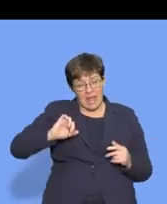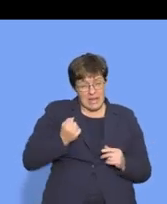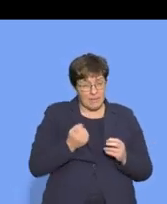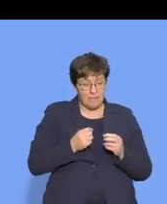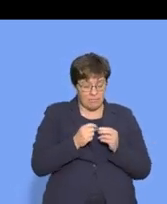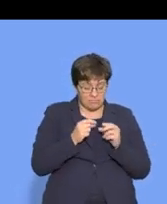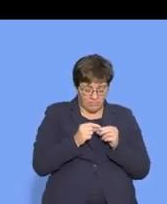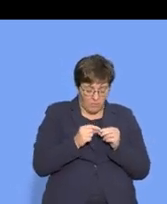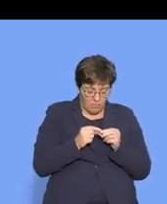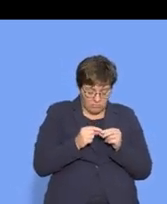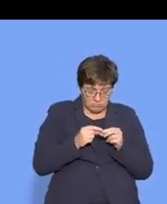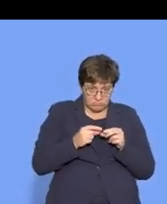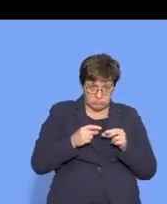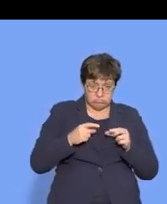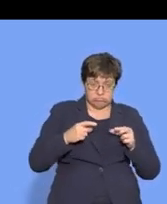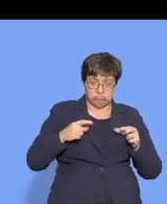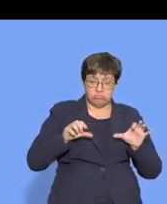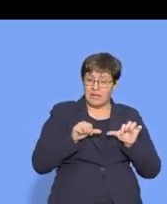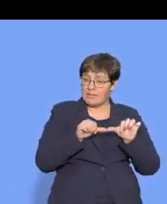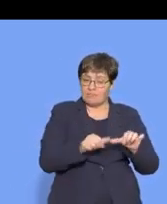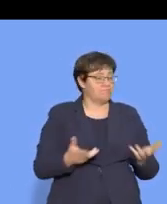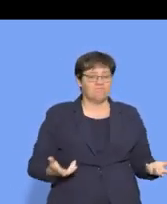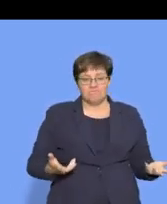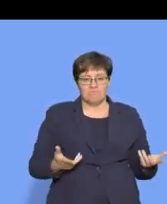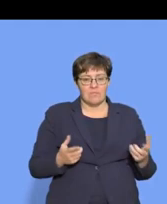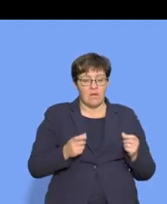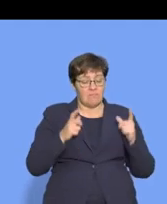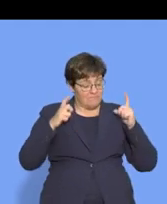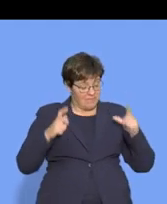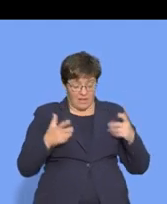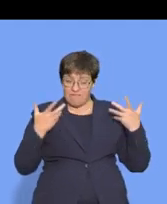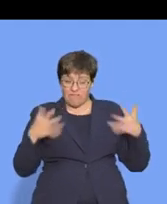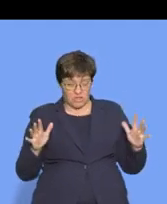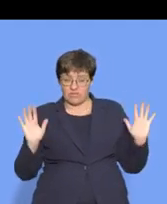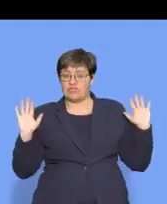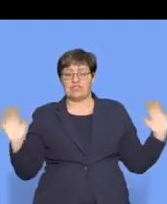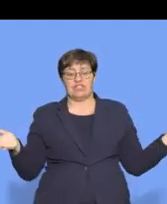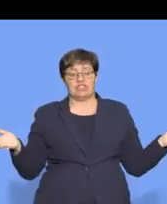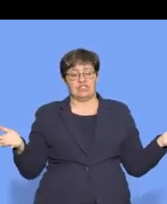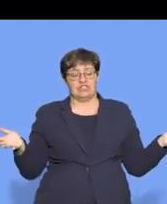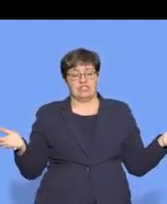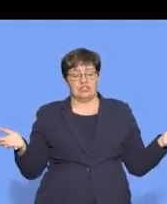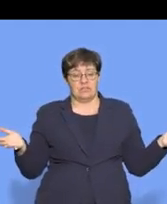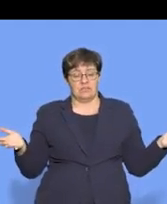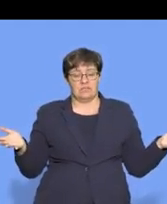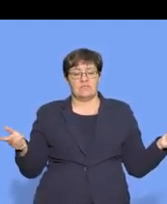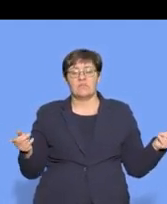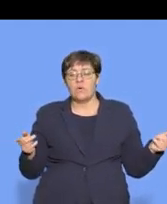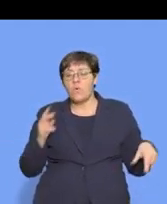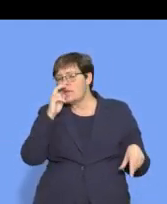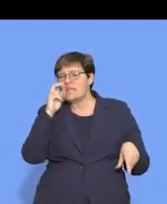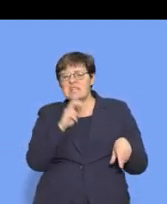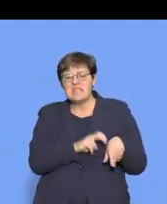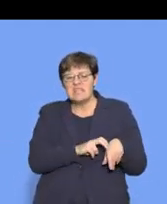leaves keep growing bigger and bigger? No, they don't. Once a leaf is formed, it's formed. So